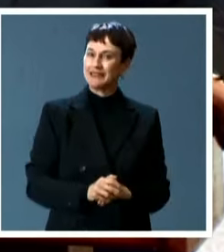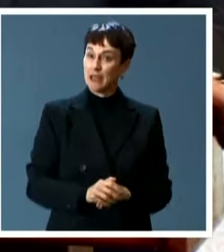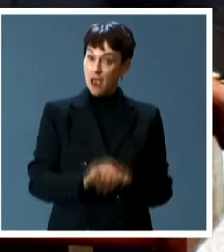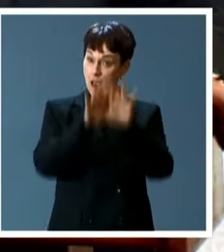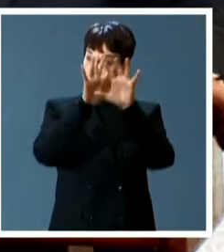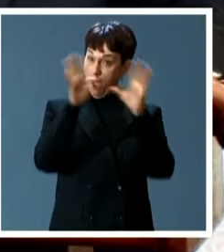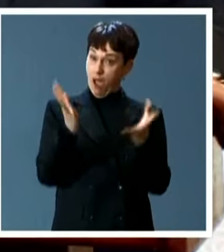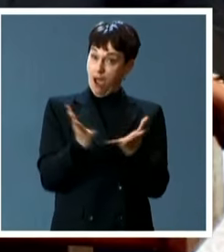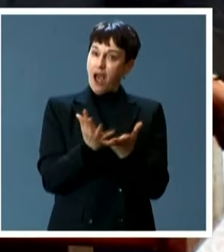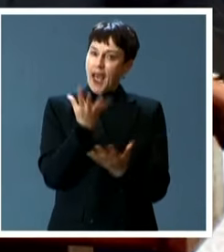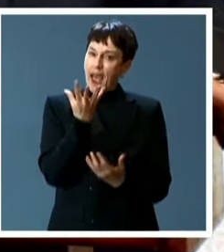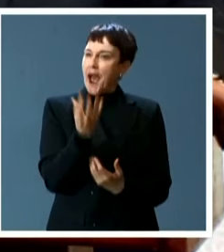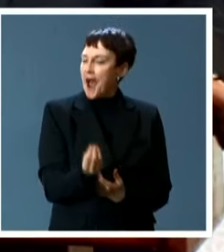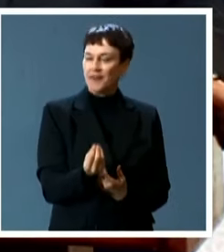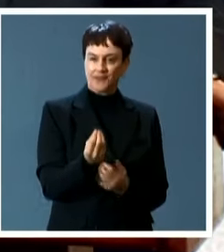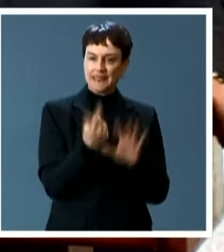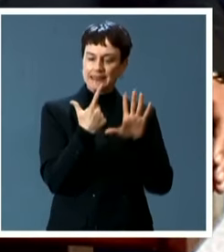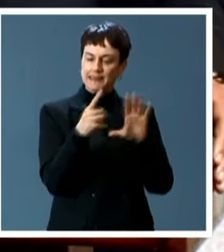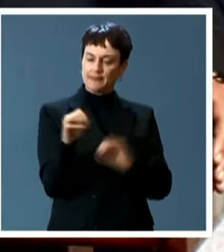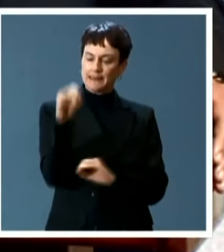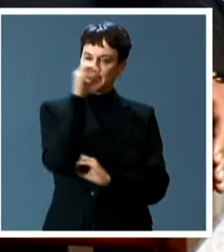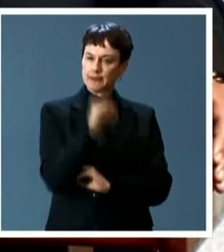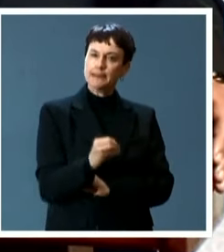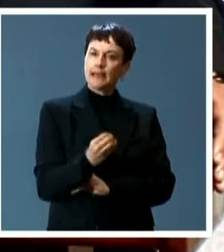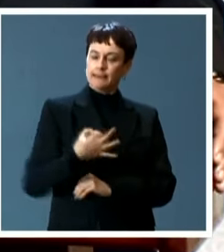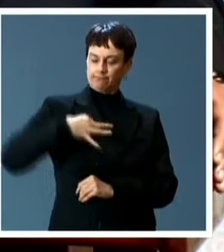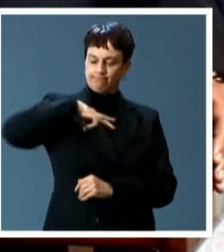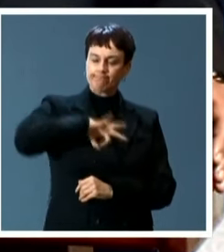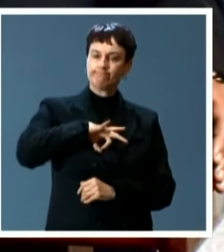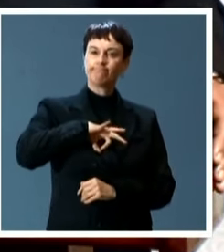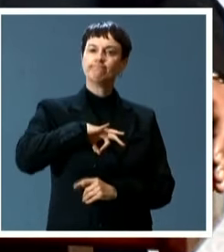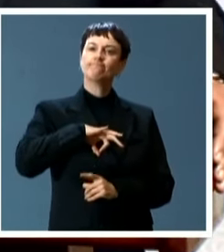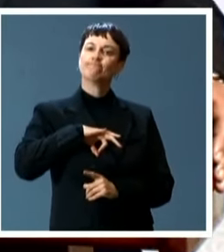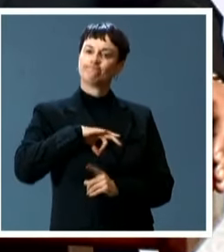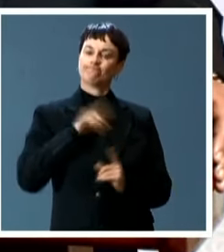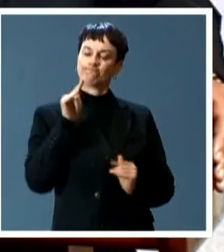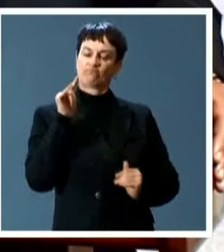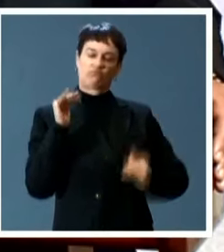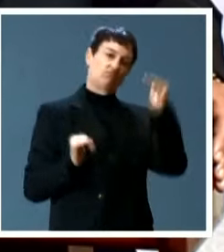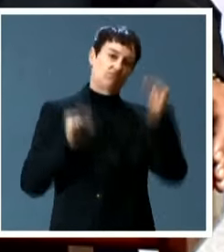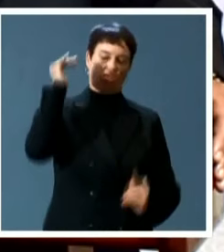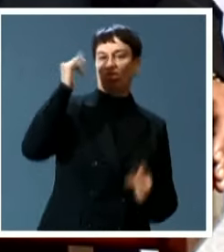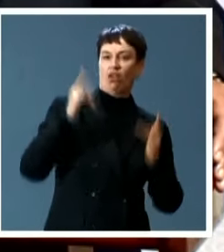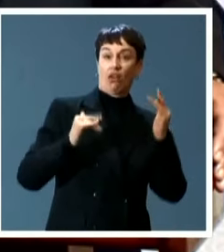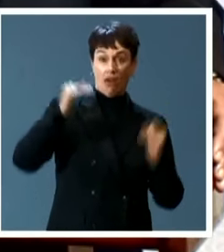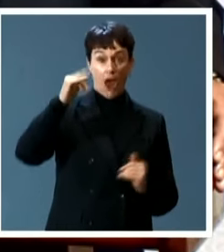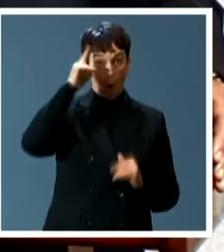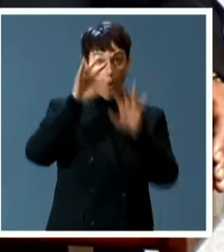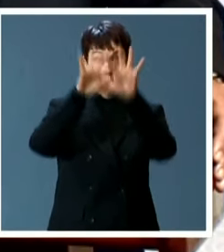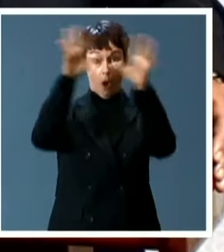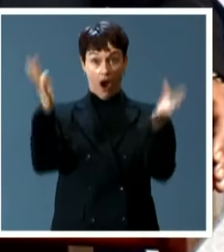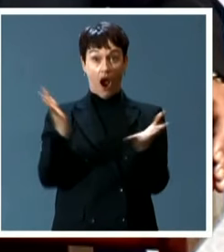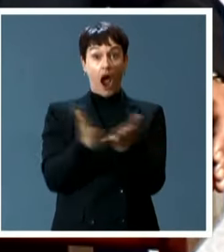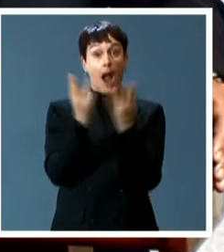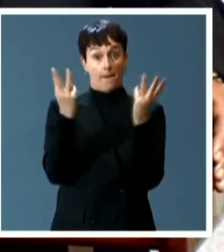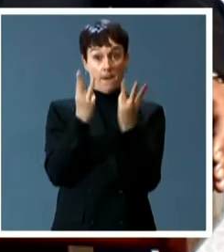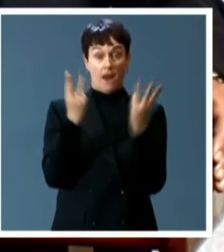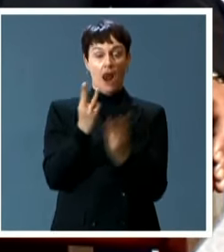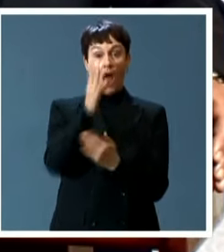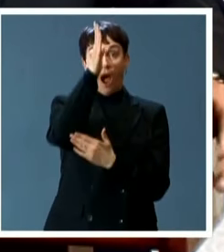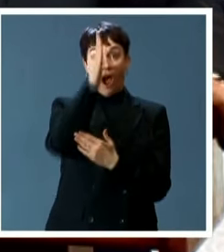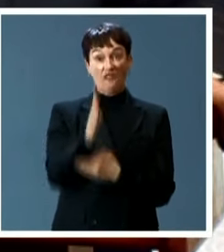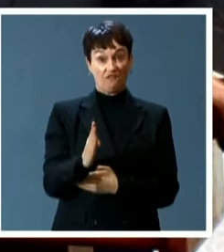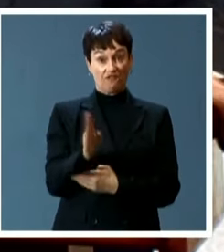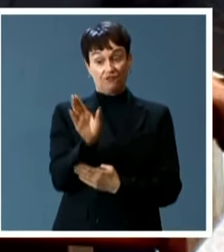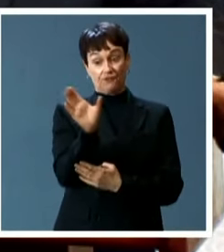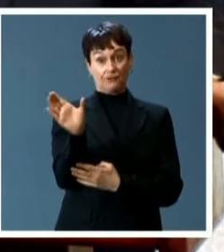with rising income and wealth inequality. The 26 richest people in the world hold as much wealth